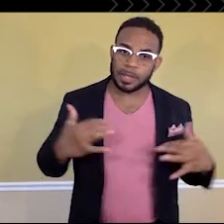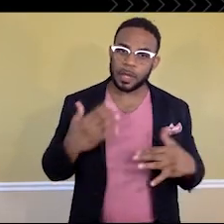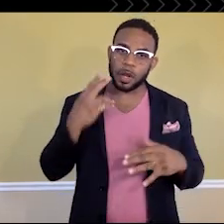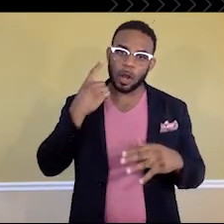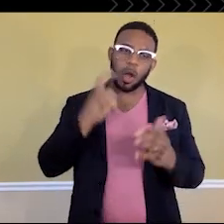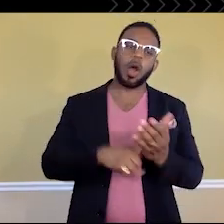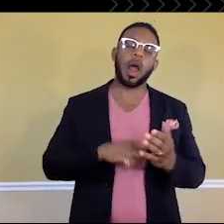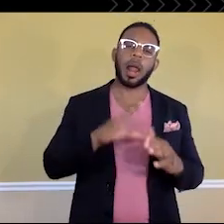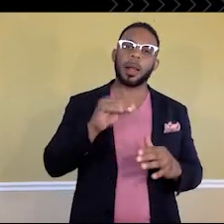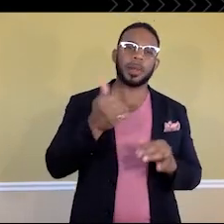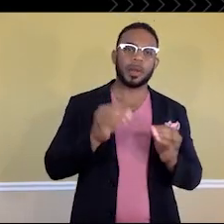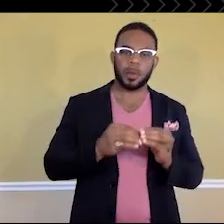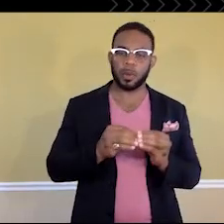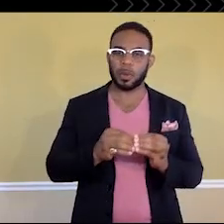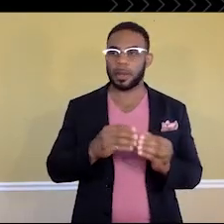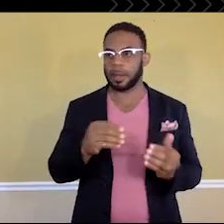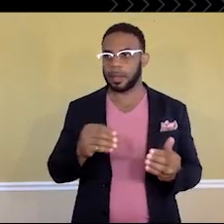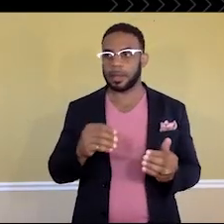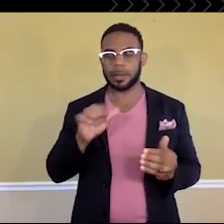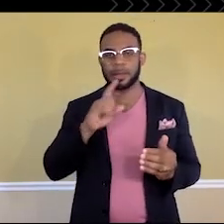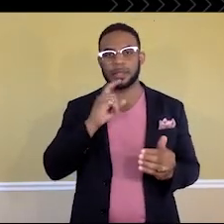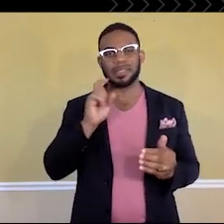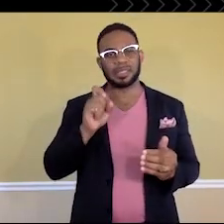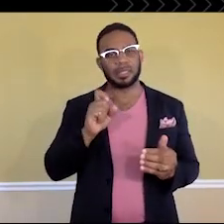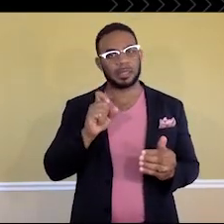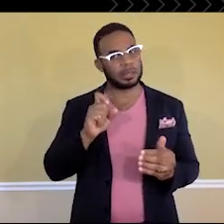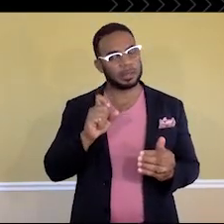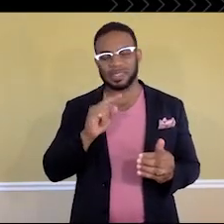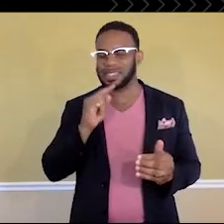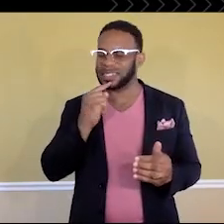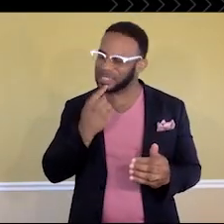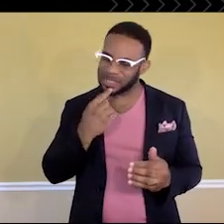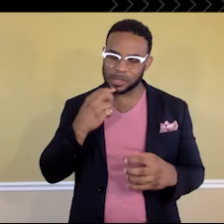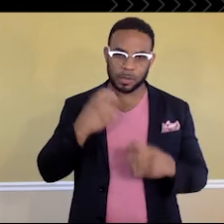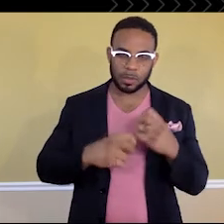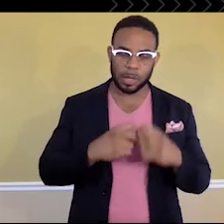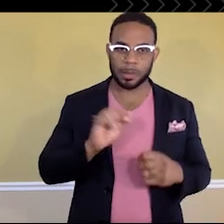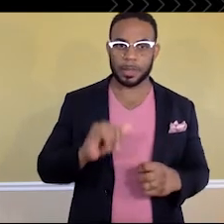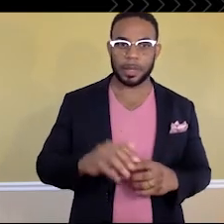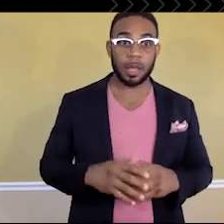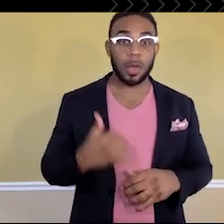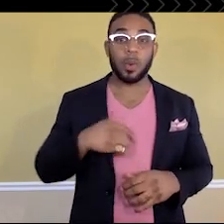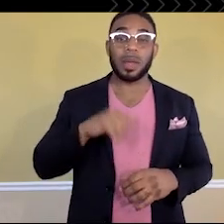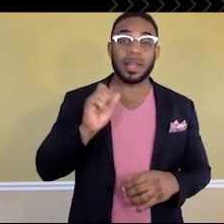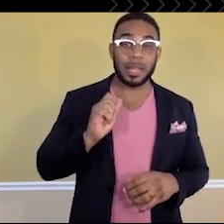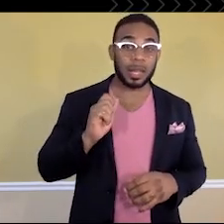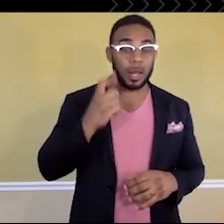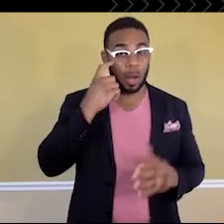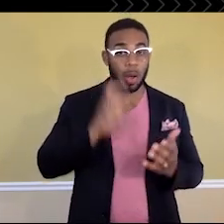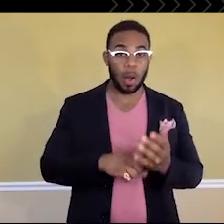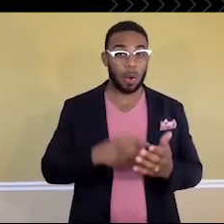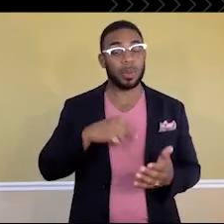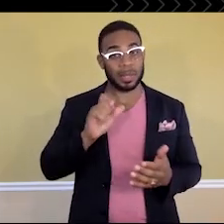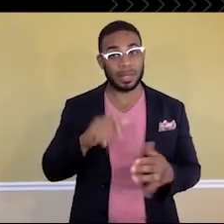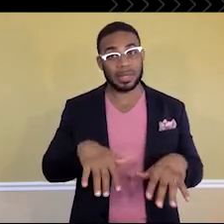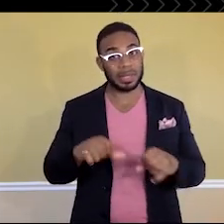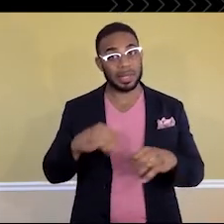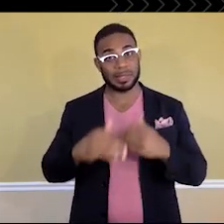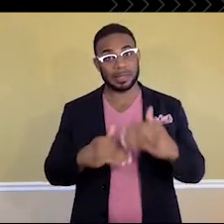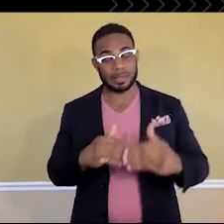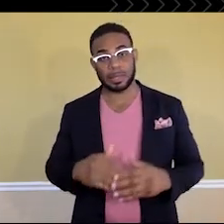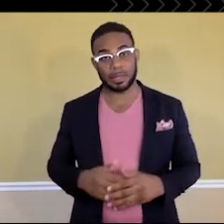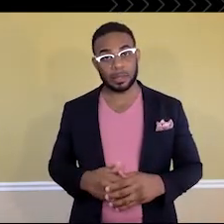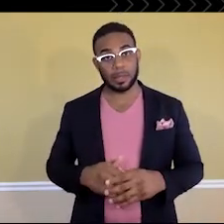call out companies anymore, and this is such a pervasive problem that we need to call it out and we need to take these